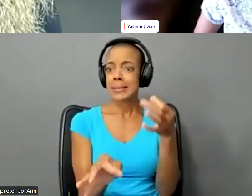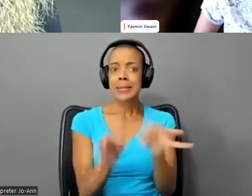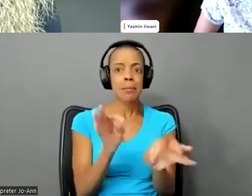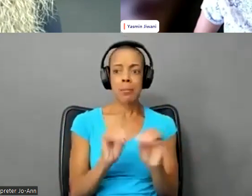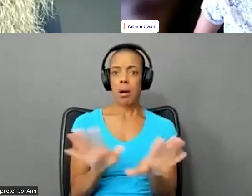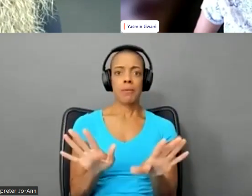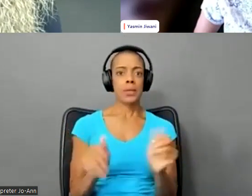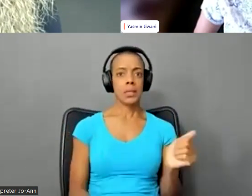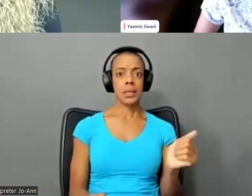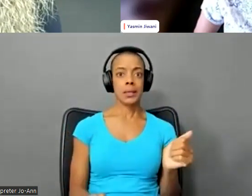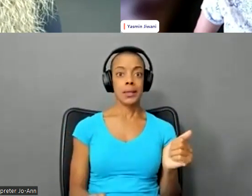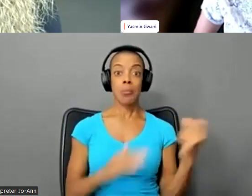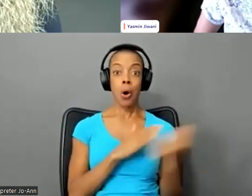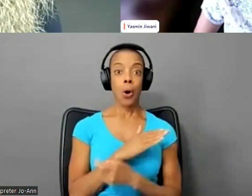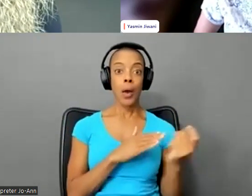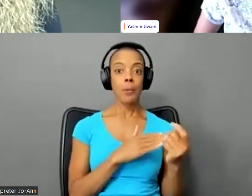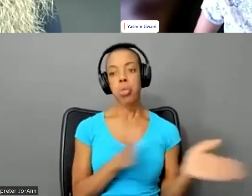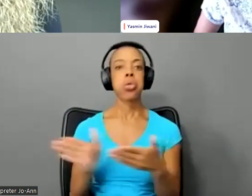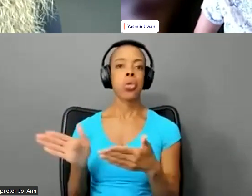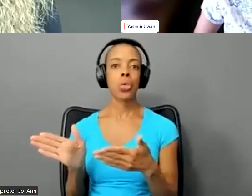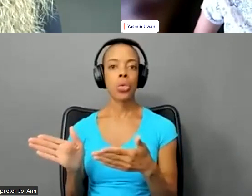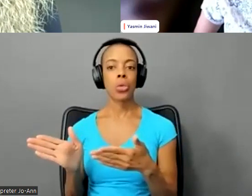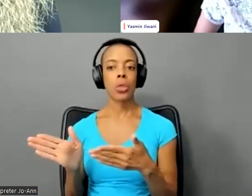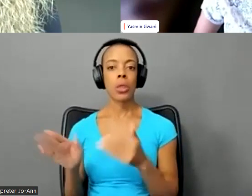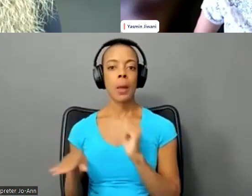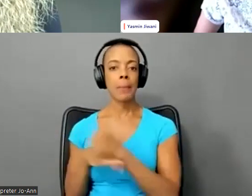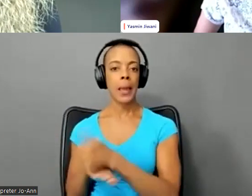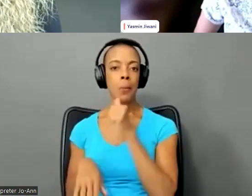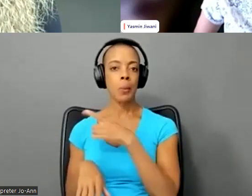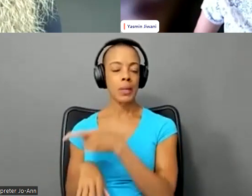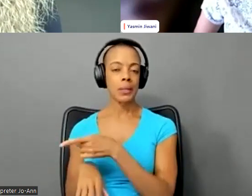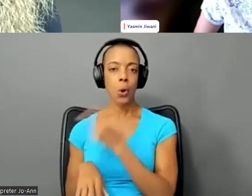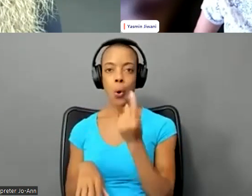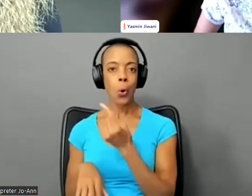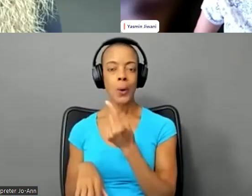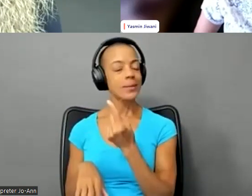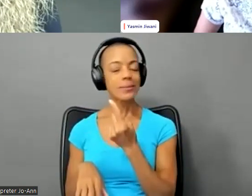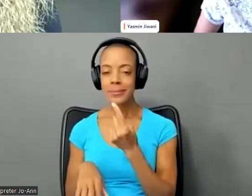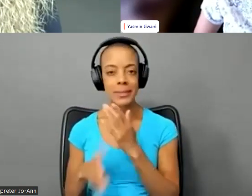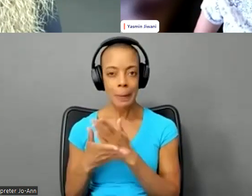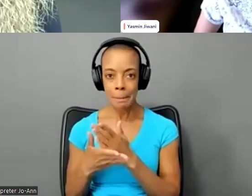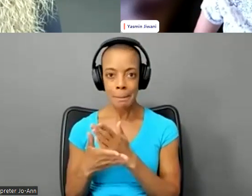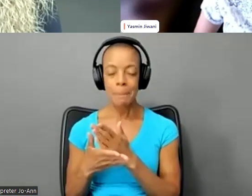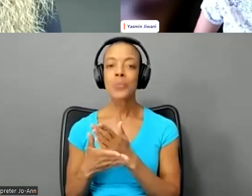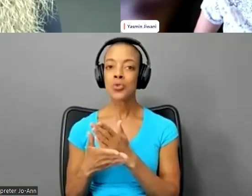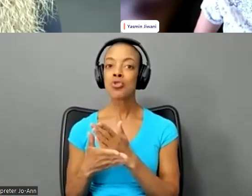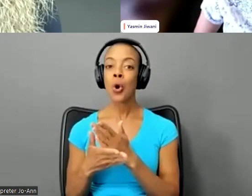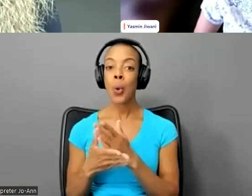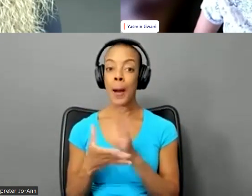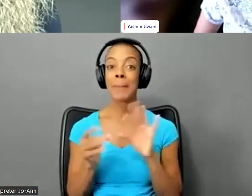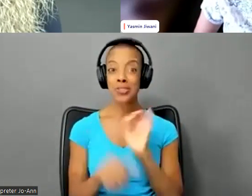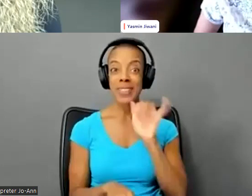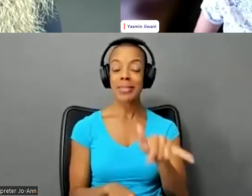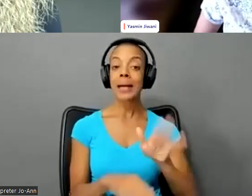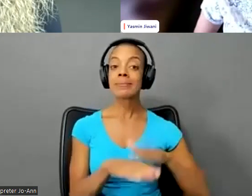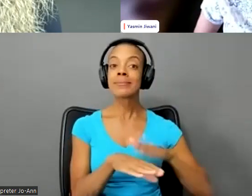is not that, as we've already been reminded. So privileging that in any conversation, I think is, and really